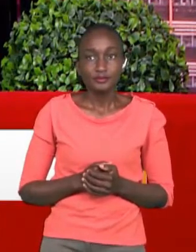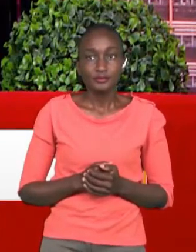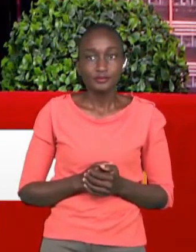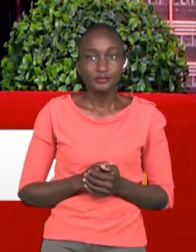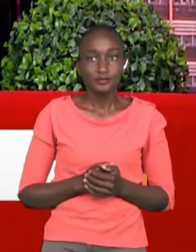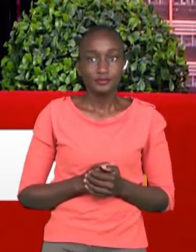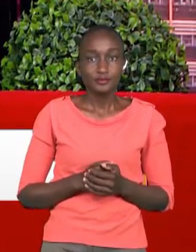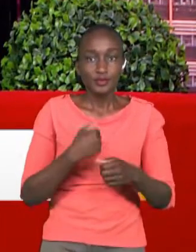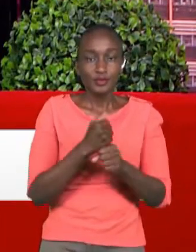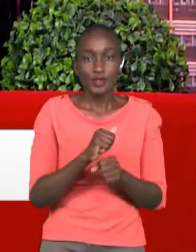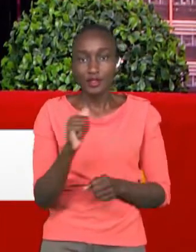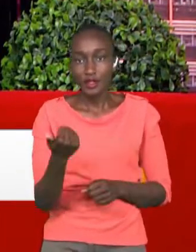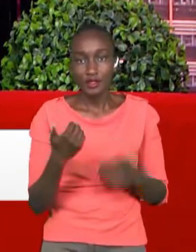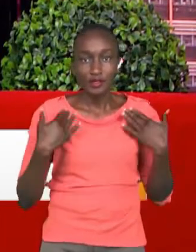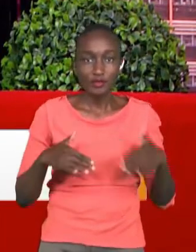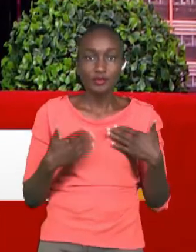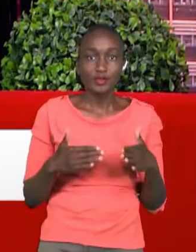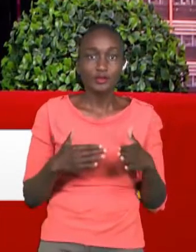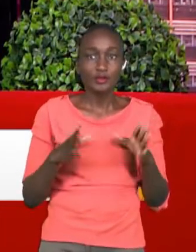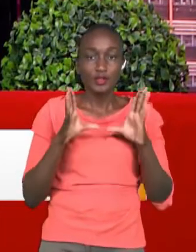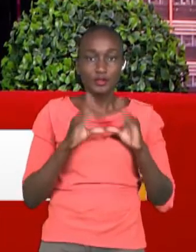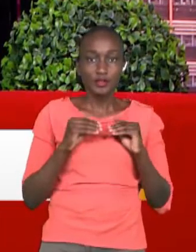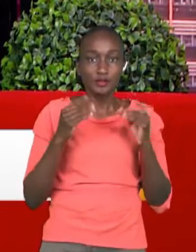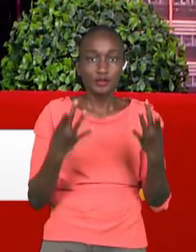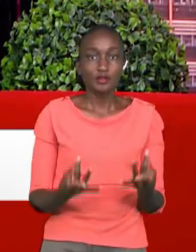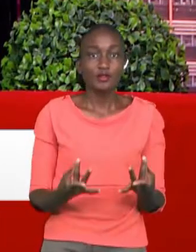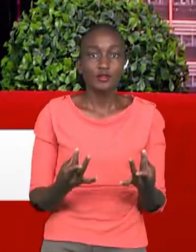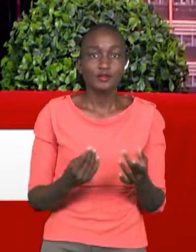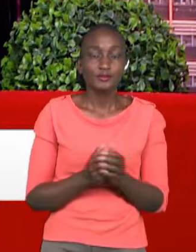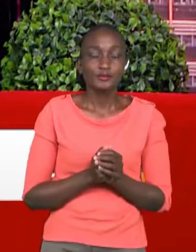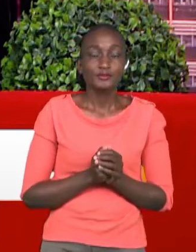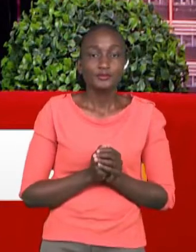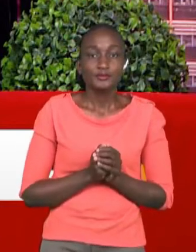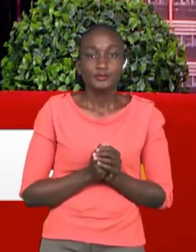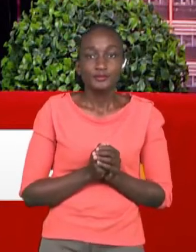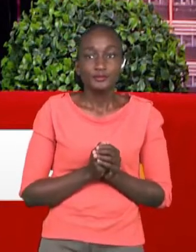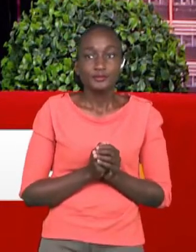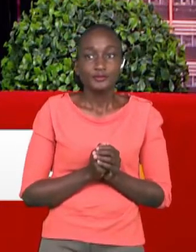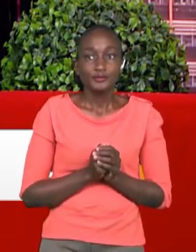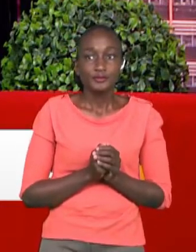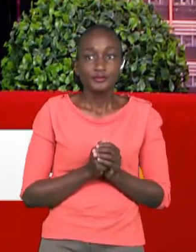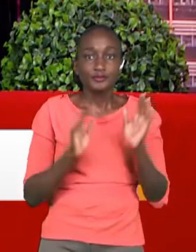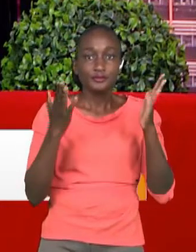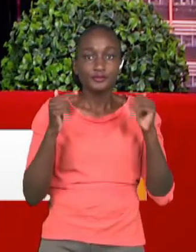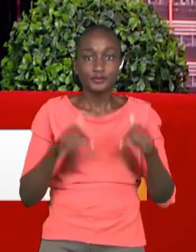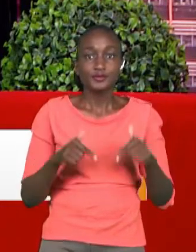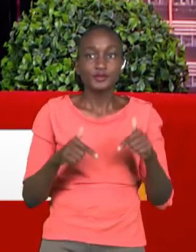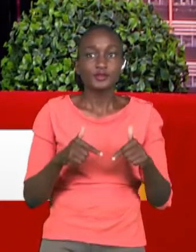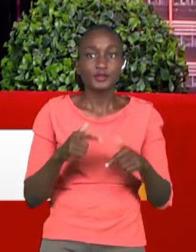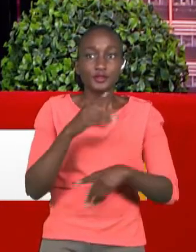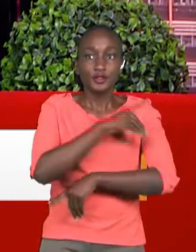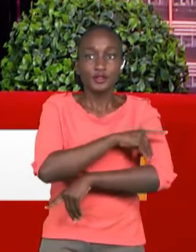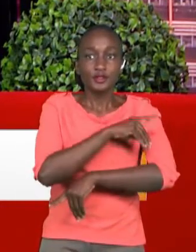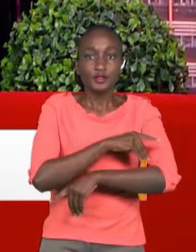make our people to aware to this our heritage. And he celebrated this divine